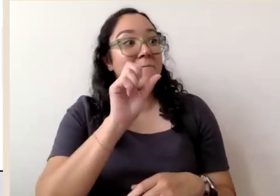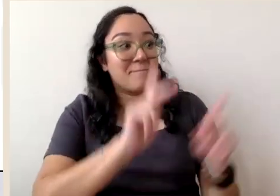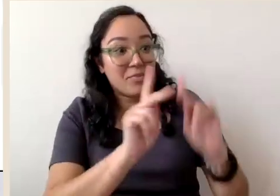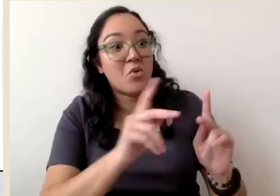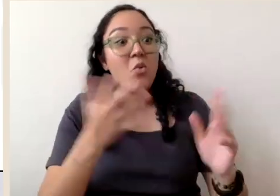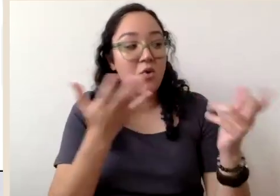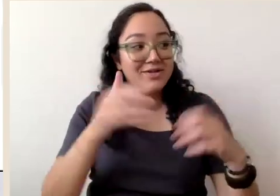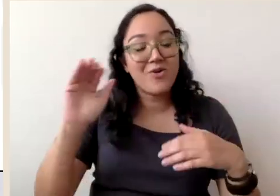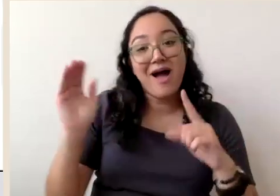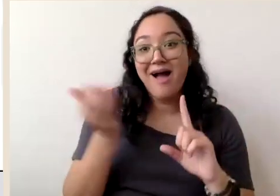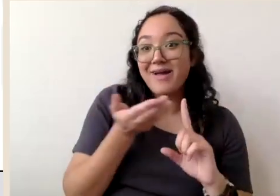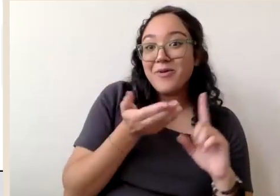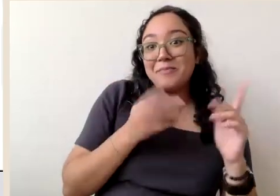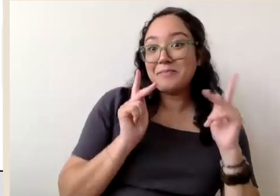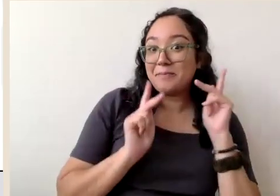to work.